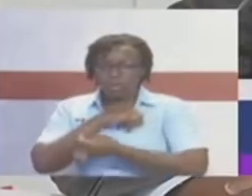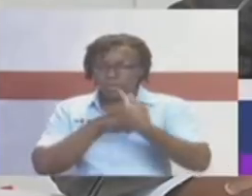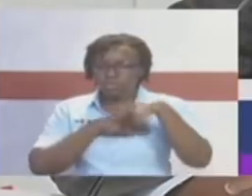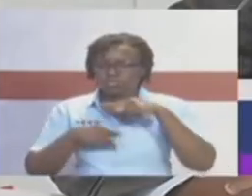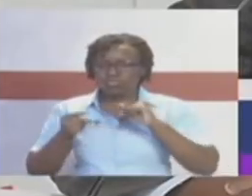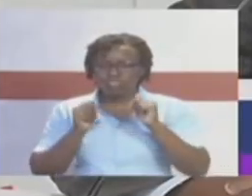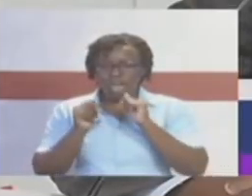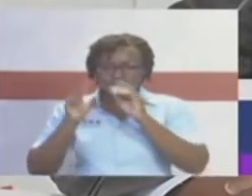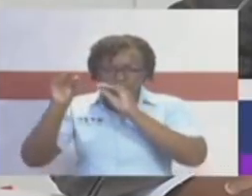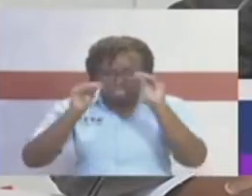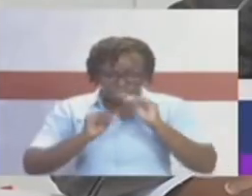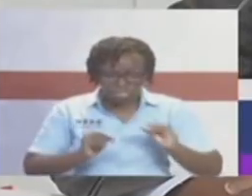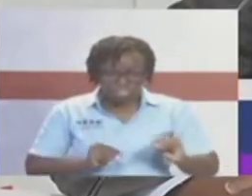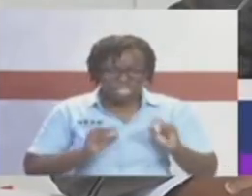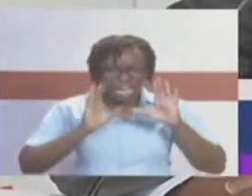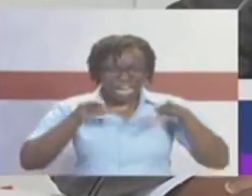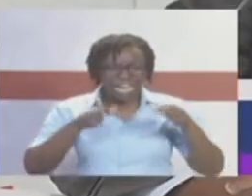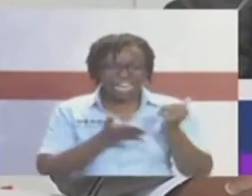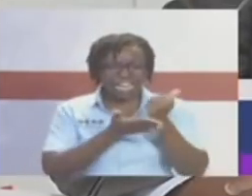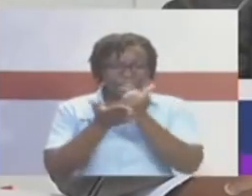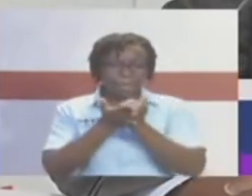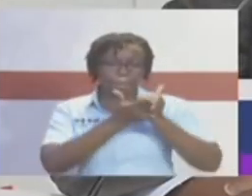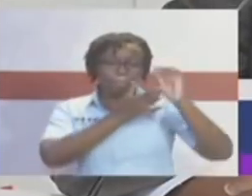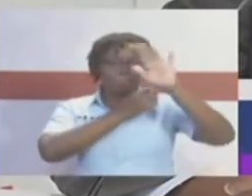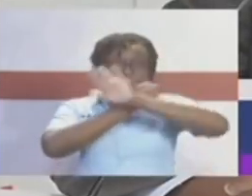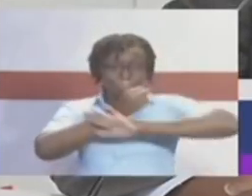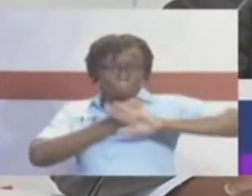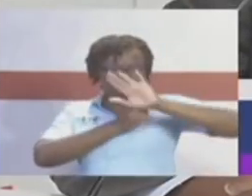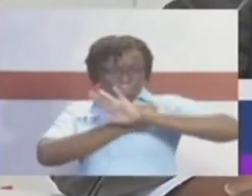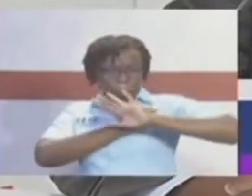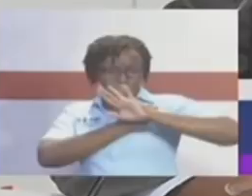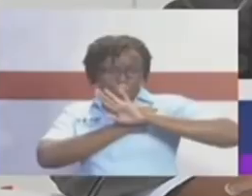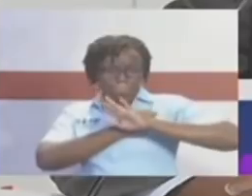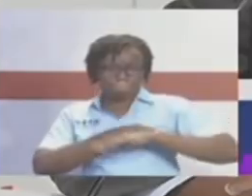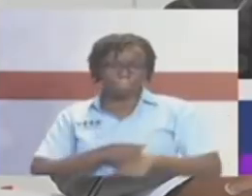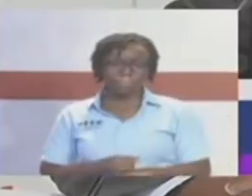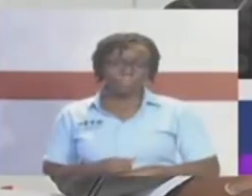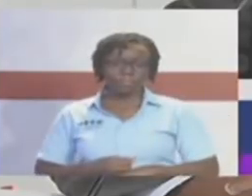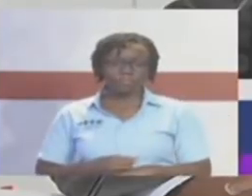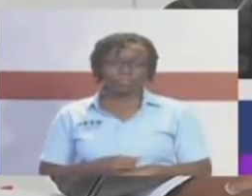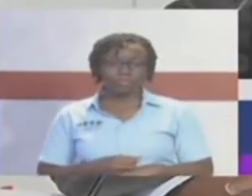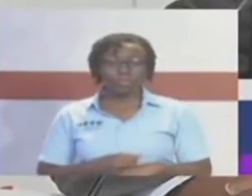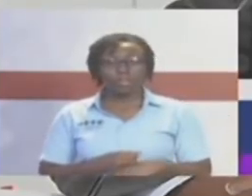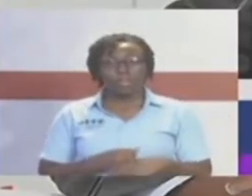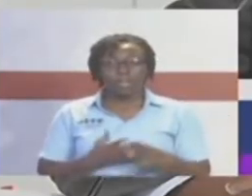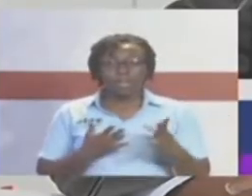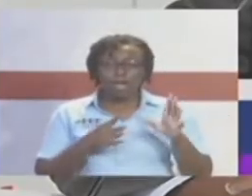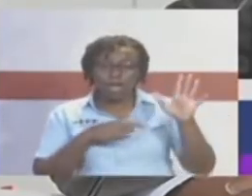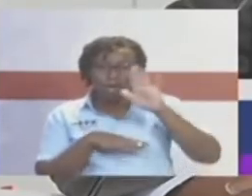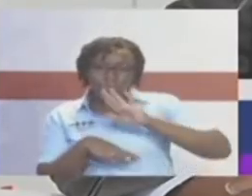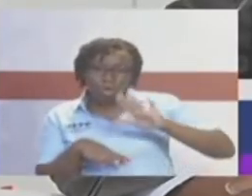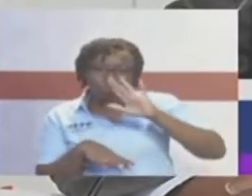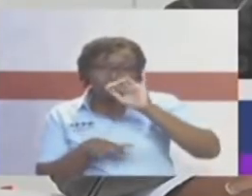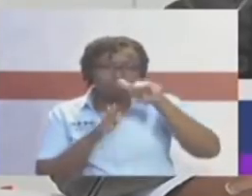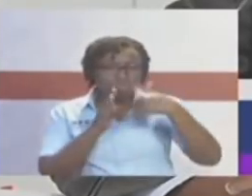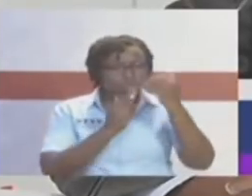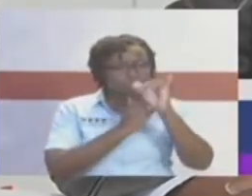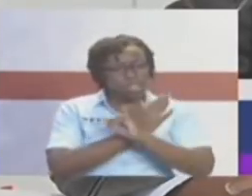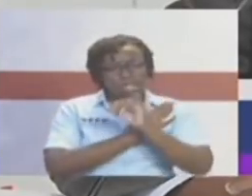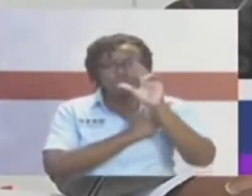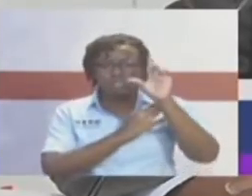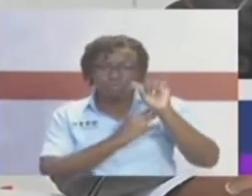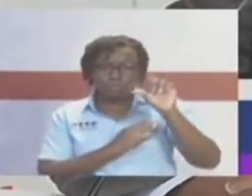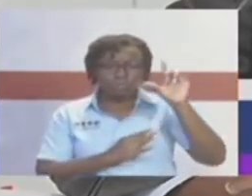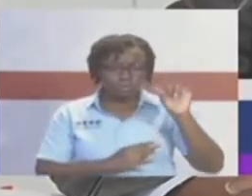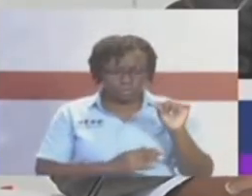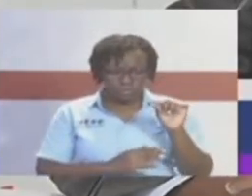this vulnerable population. By about July of 2020, the information